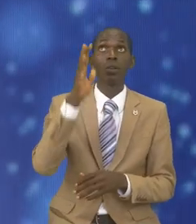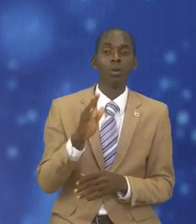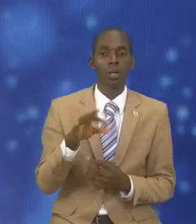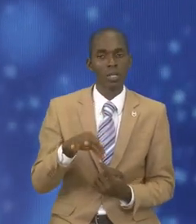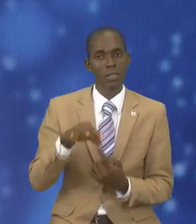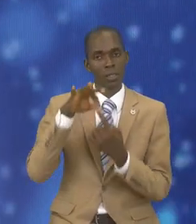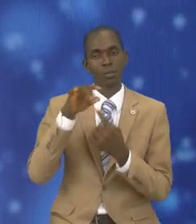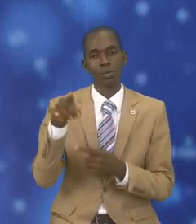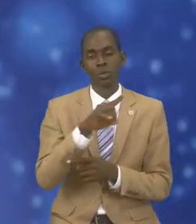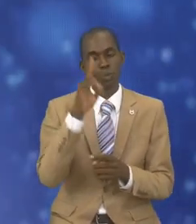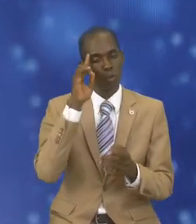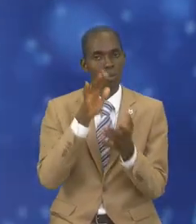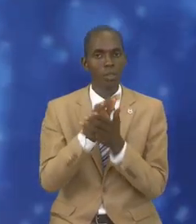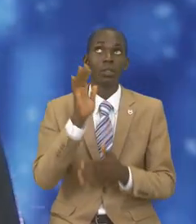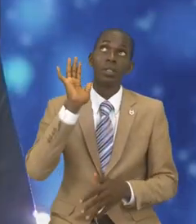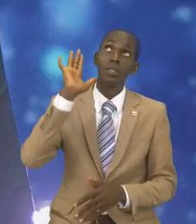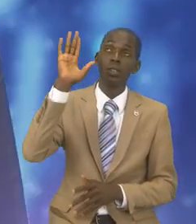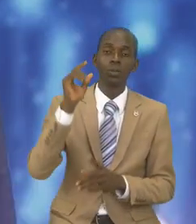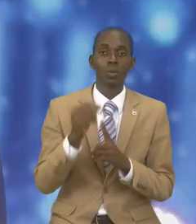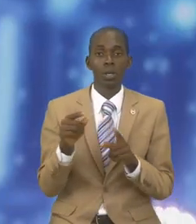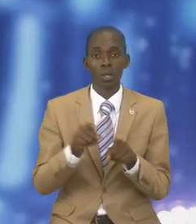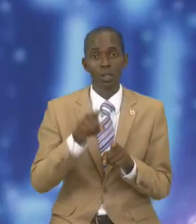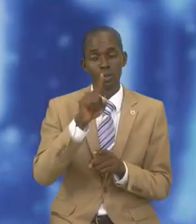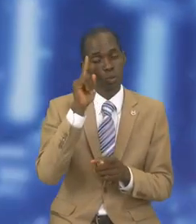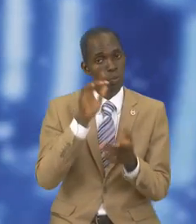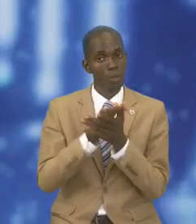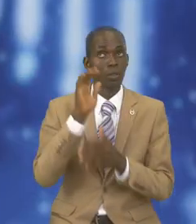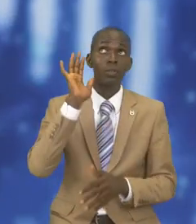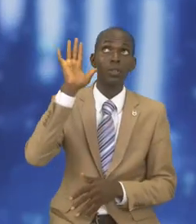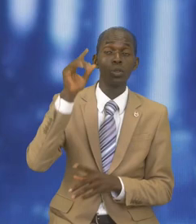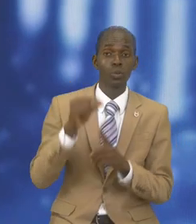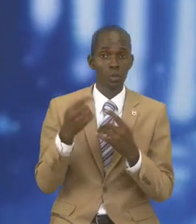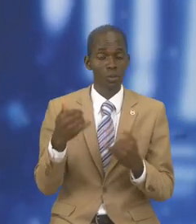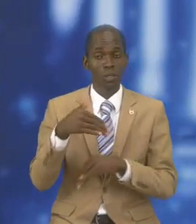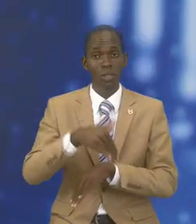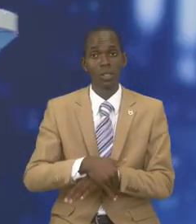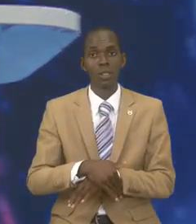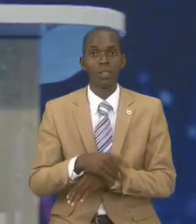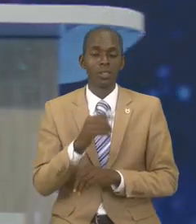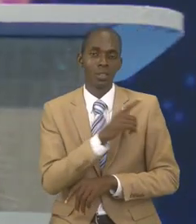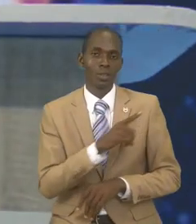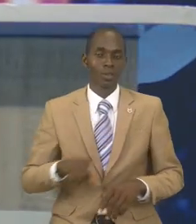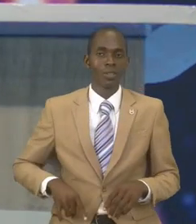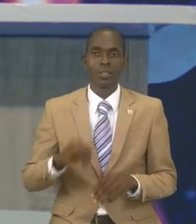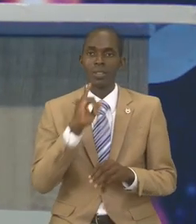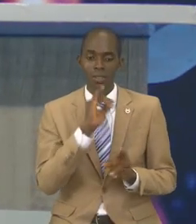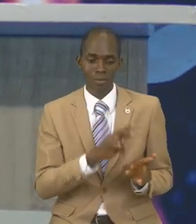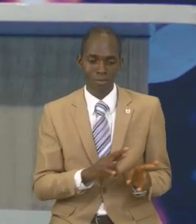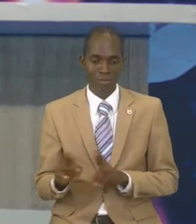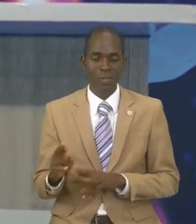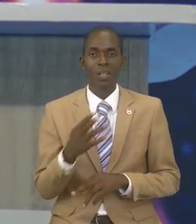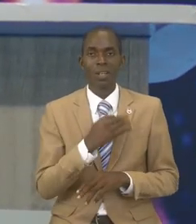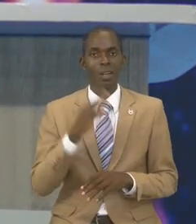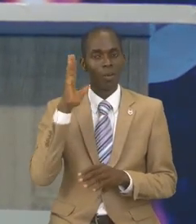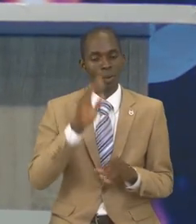believe his word. And as you believe his word tonight, the Lord is ready and he'll pour the